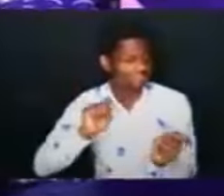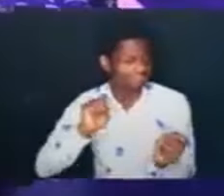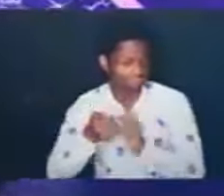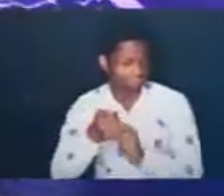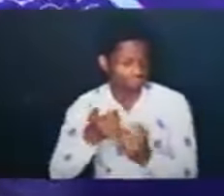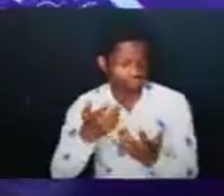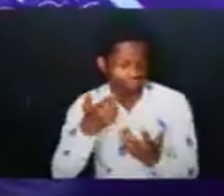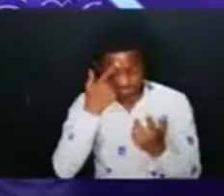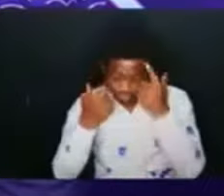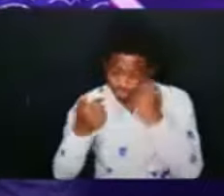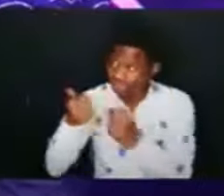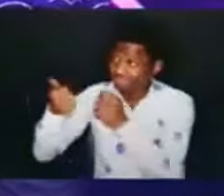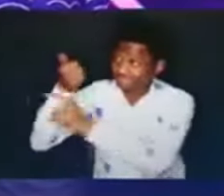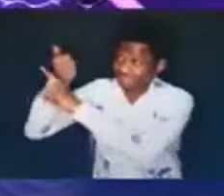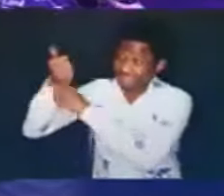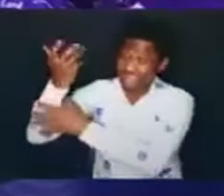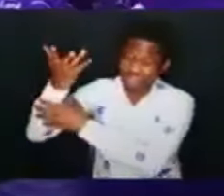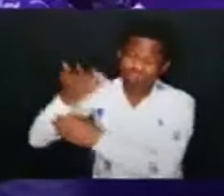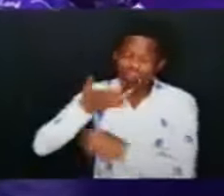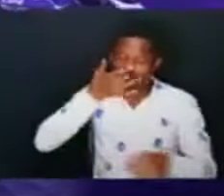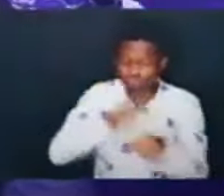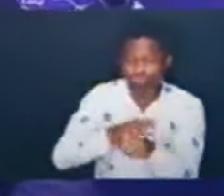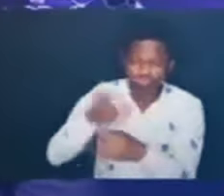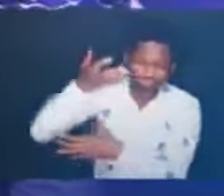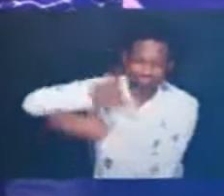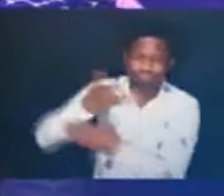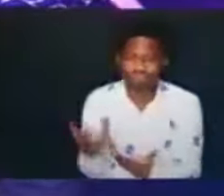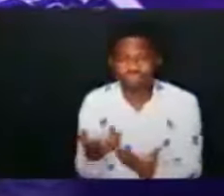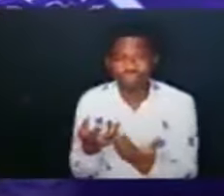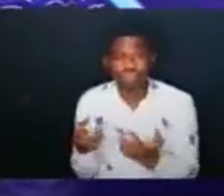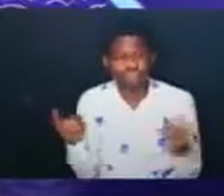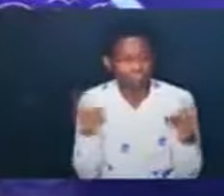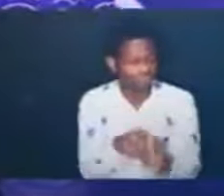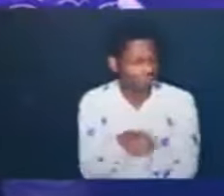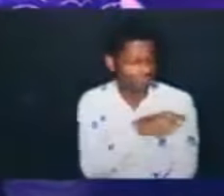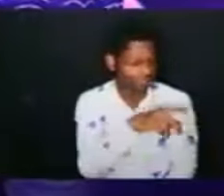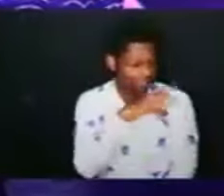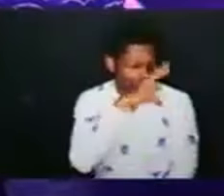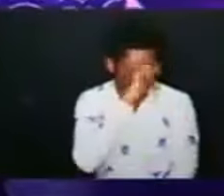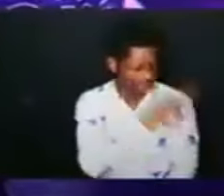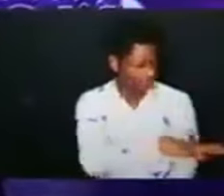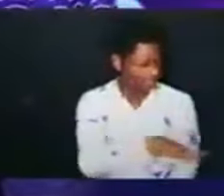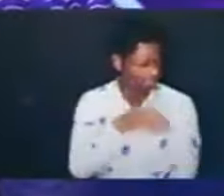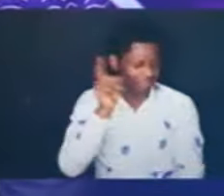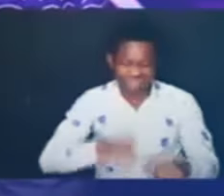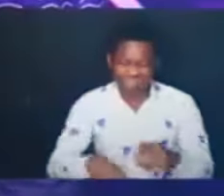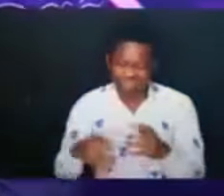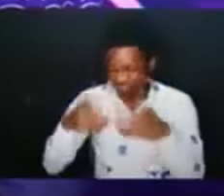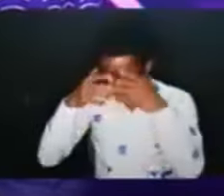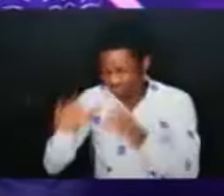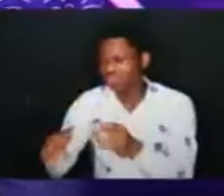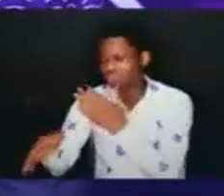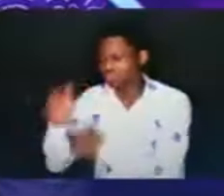Irrevocable. He has sworn on oath. So this voice cannot cause him to change it. So when they say,